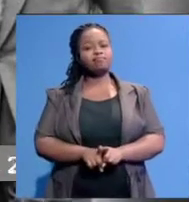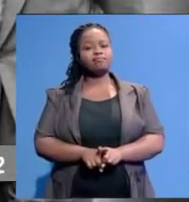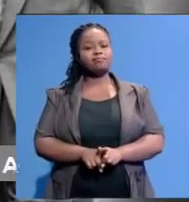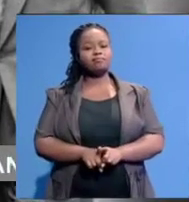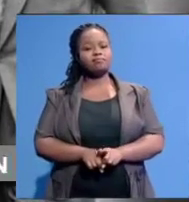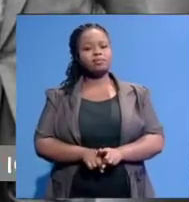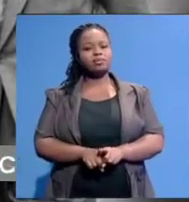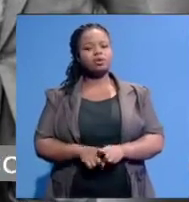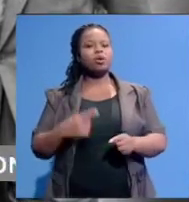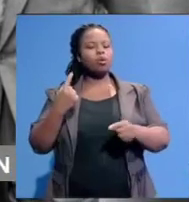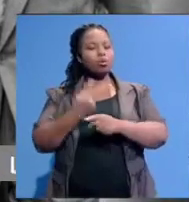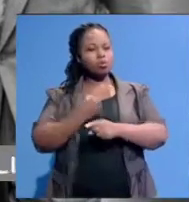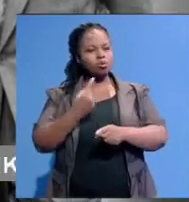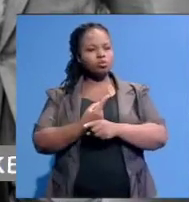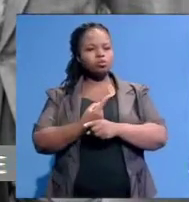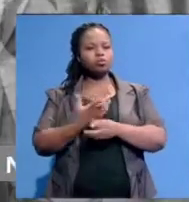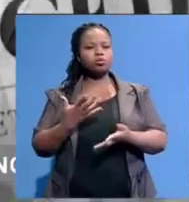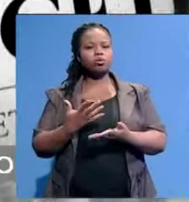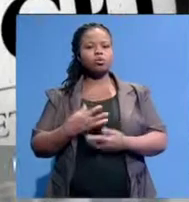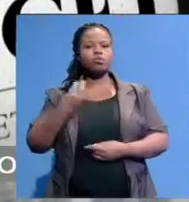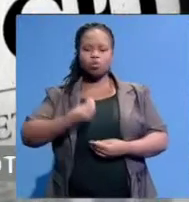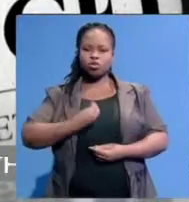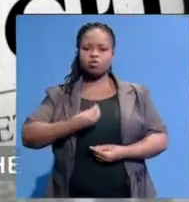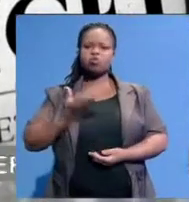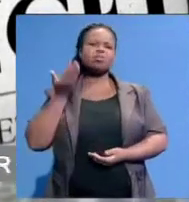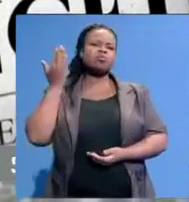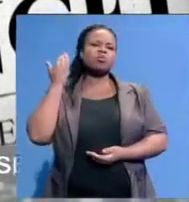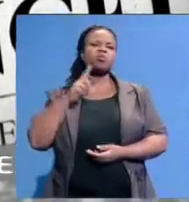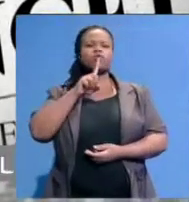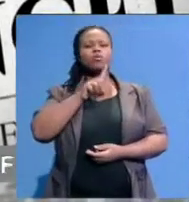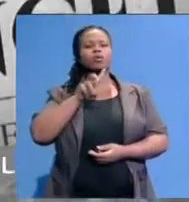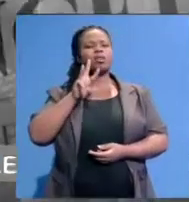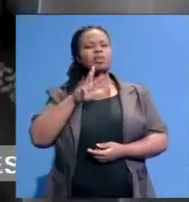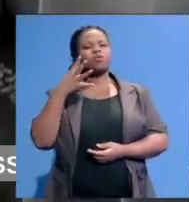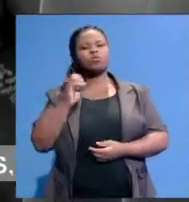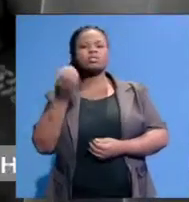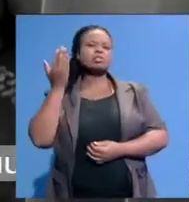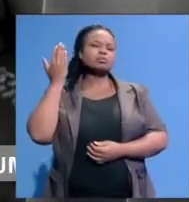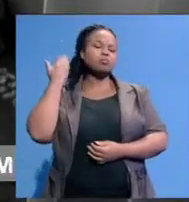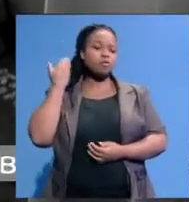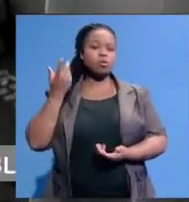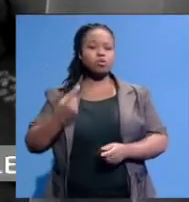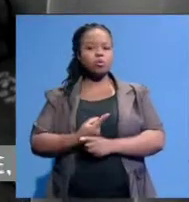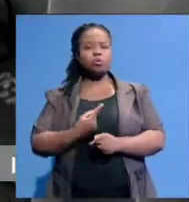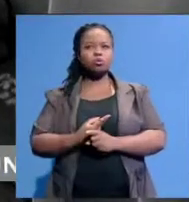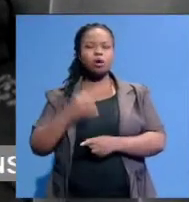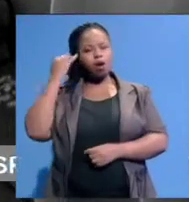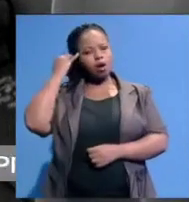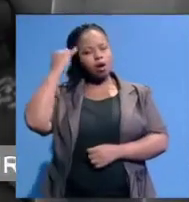African claims of the mid-1940s, which actually propounded the idea